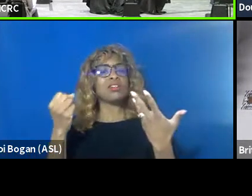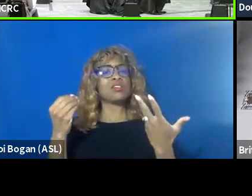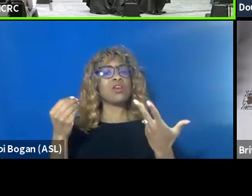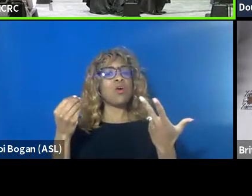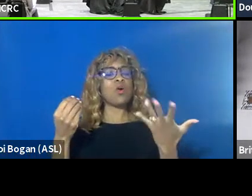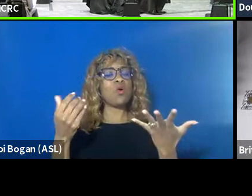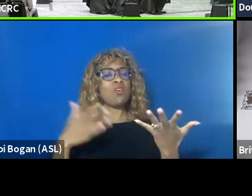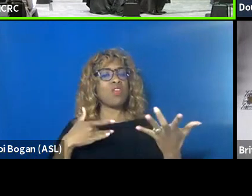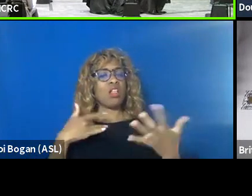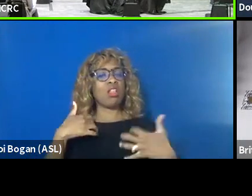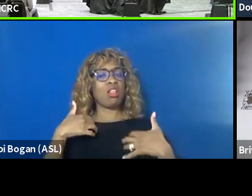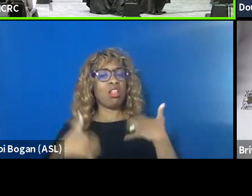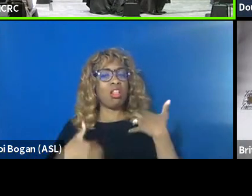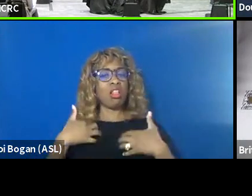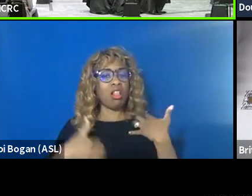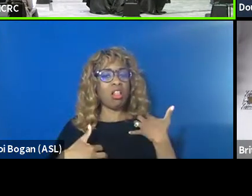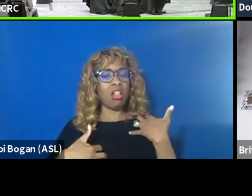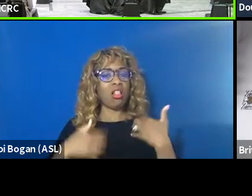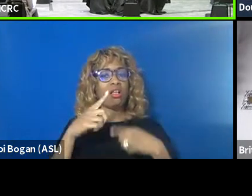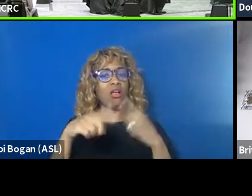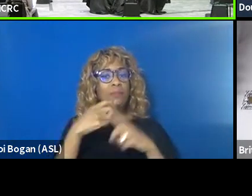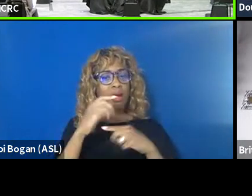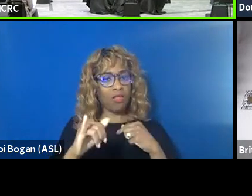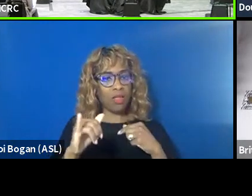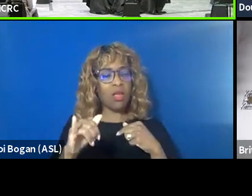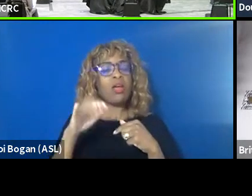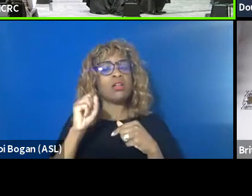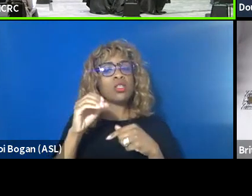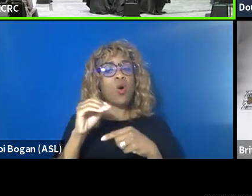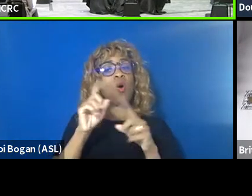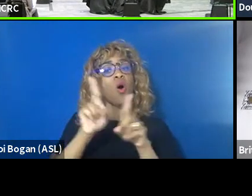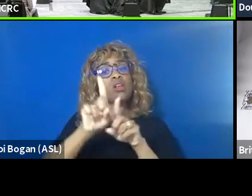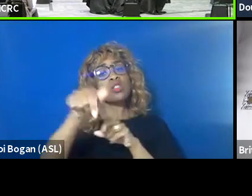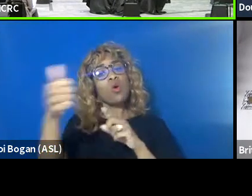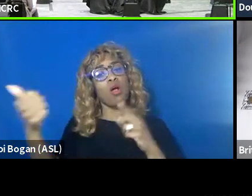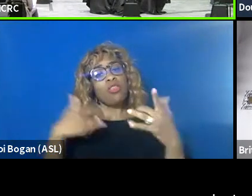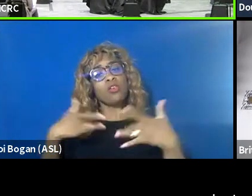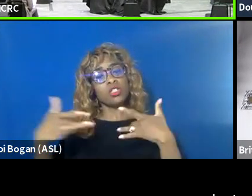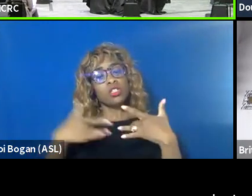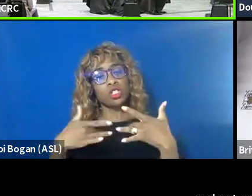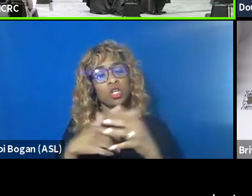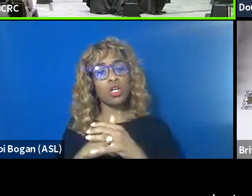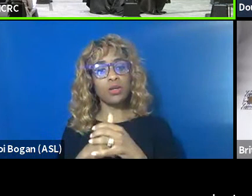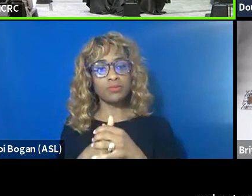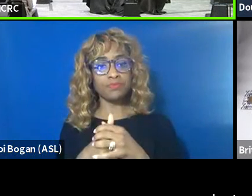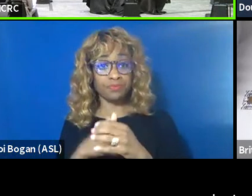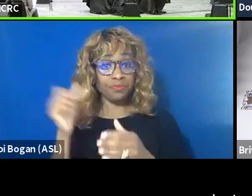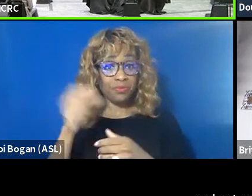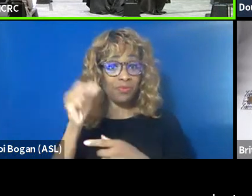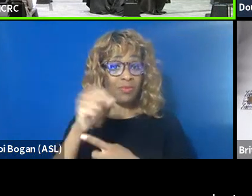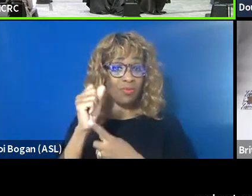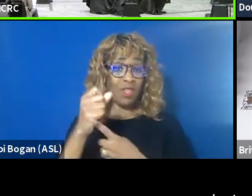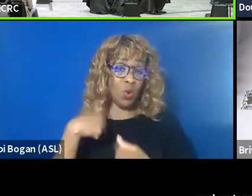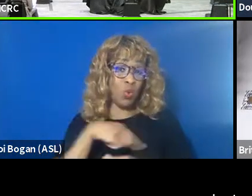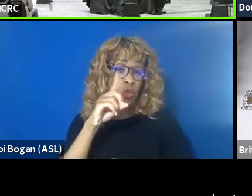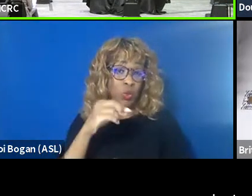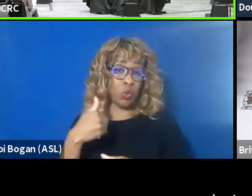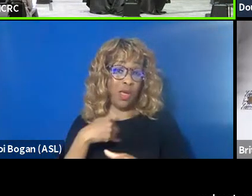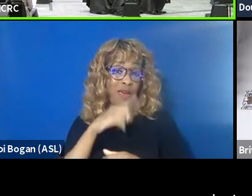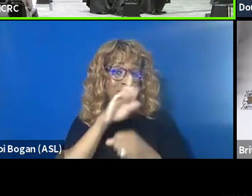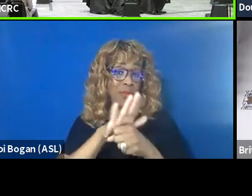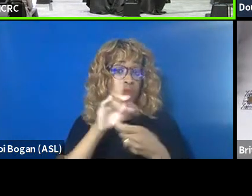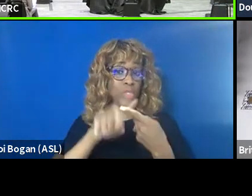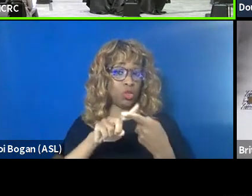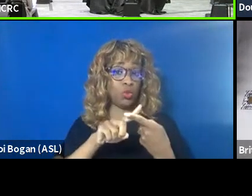meetings in person and not come to public hearings in person. And then the other concern is yes, we do have a commitment to